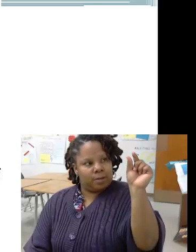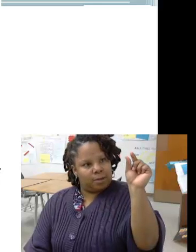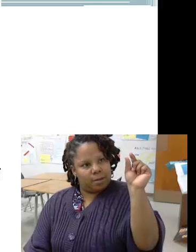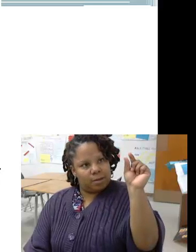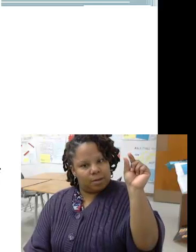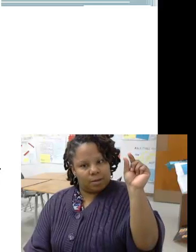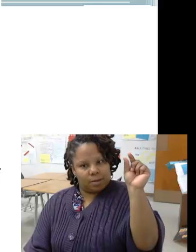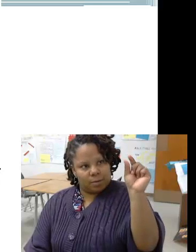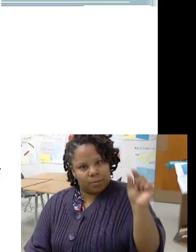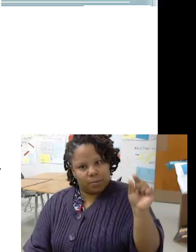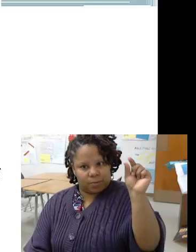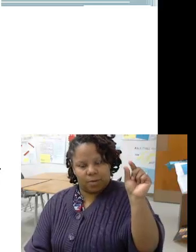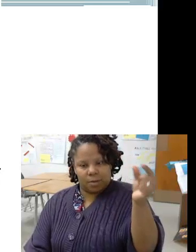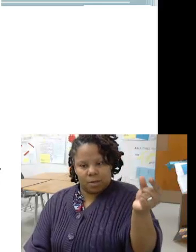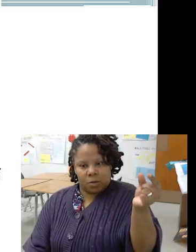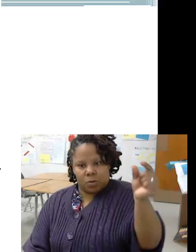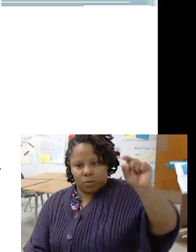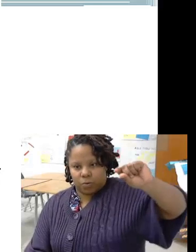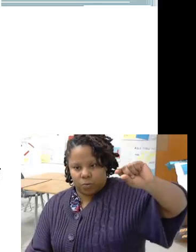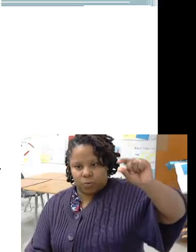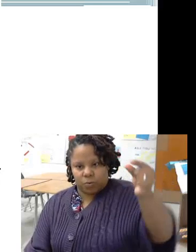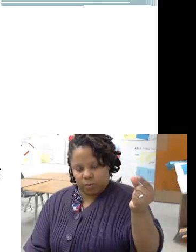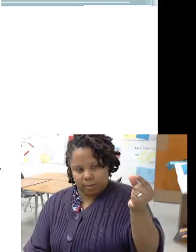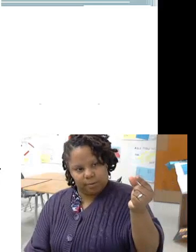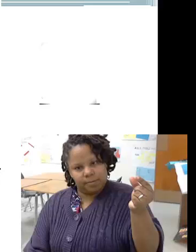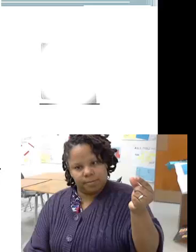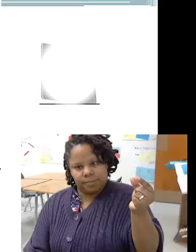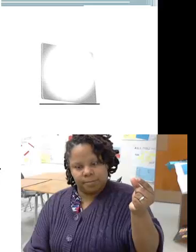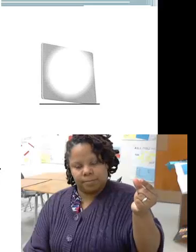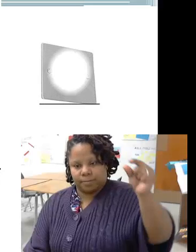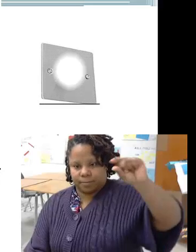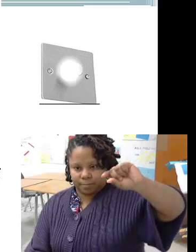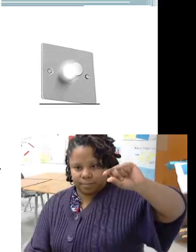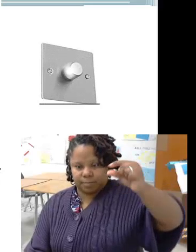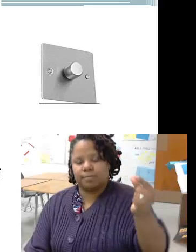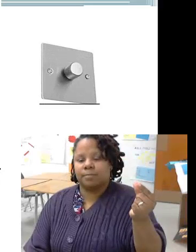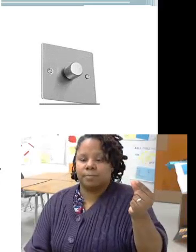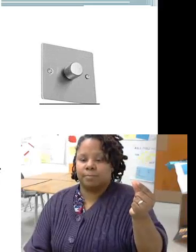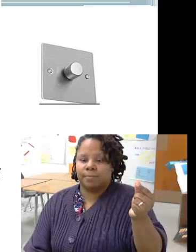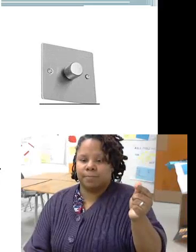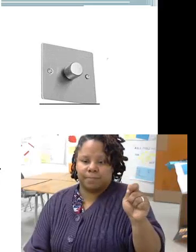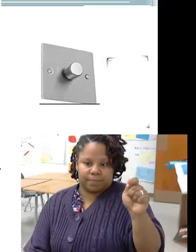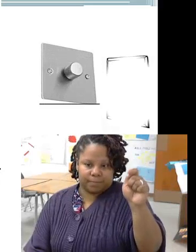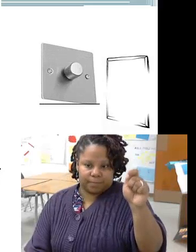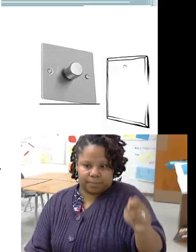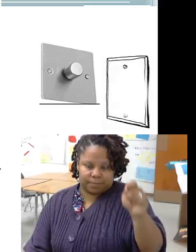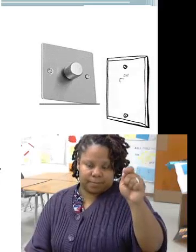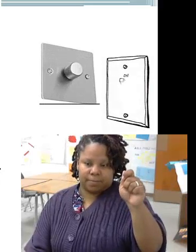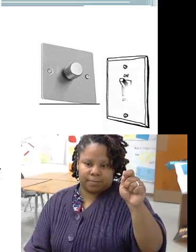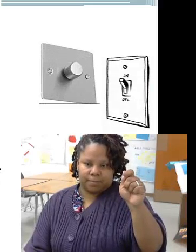shape that moves, a G hand shape that turns, or a modified X hand shape.